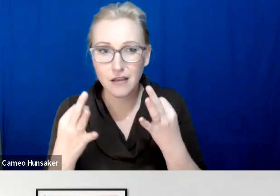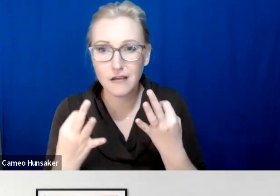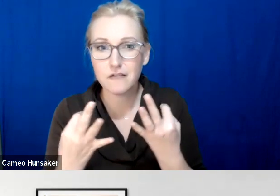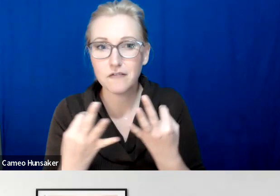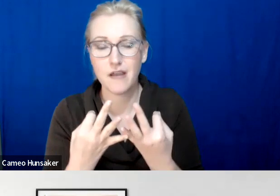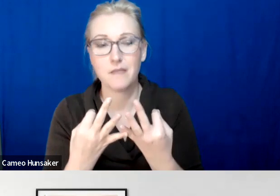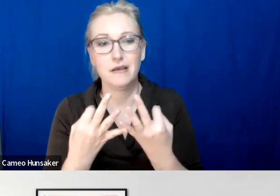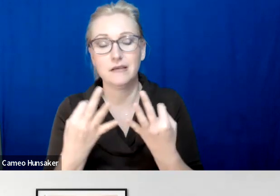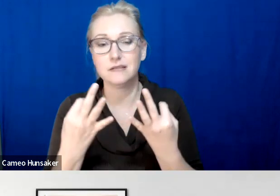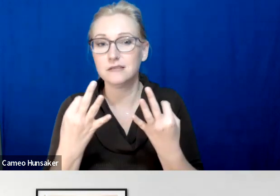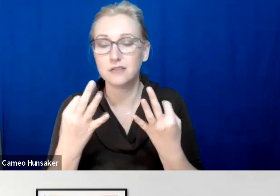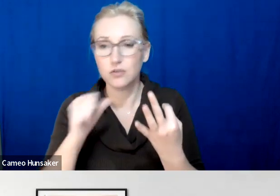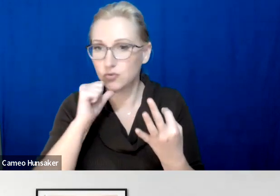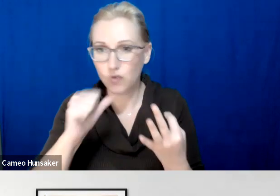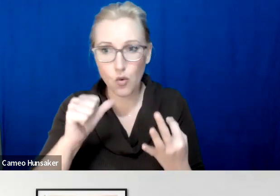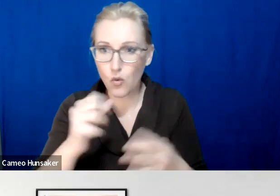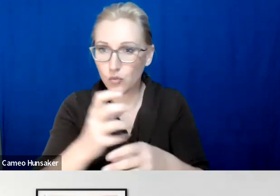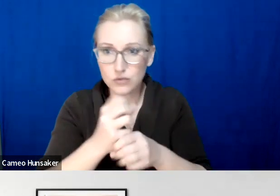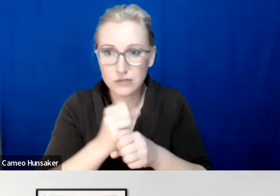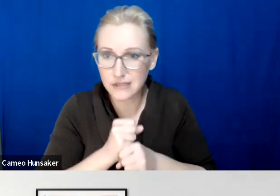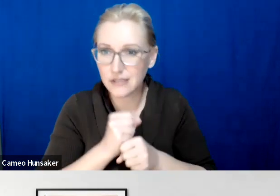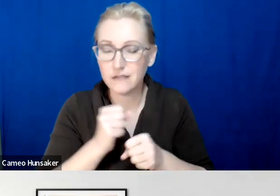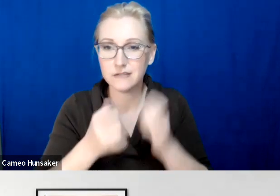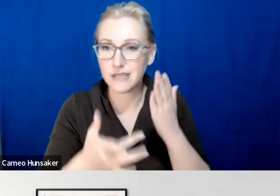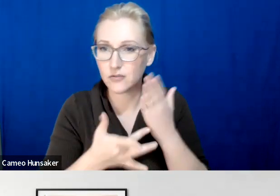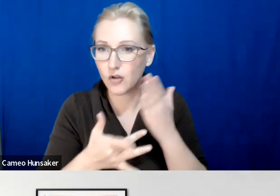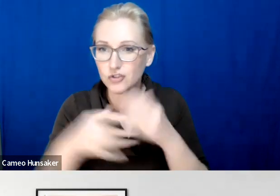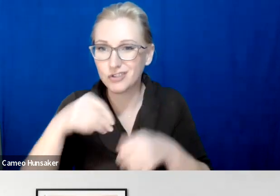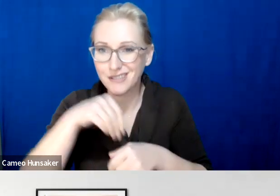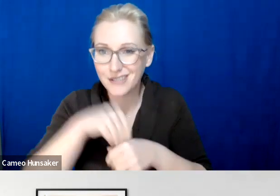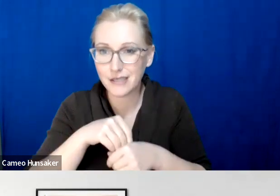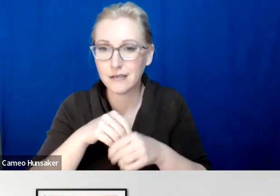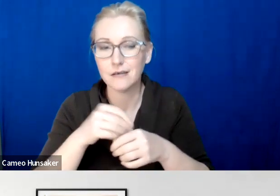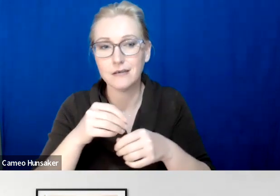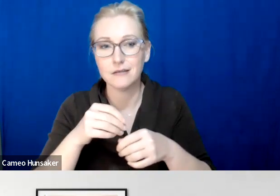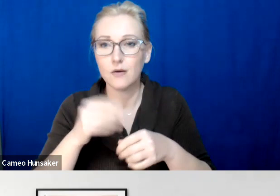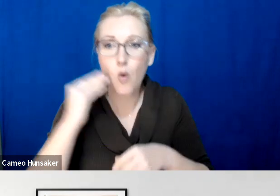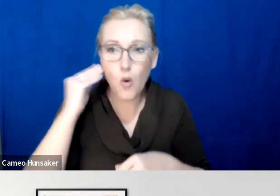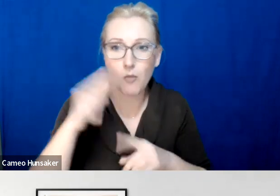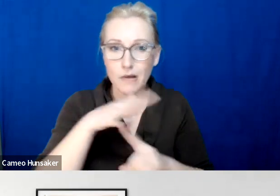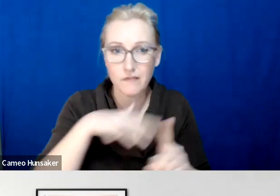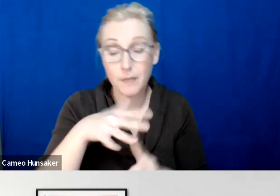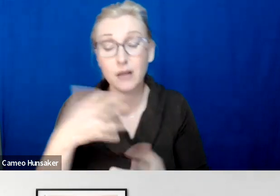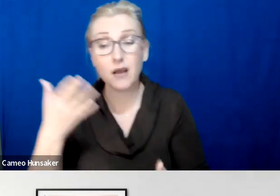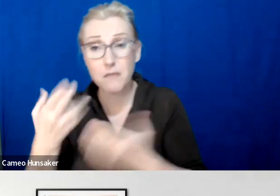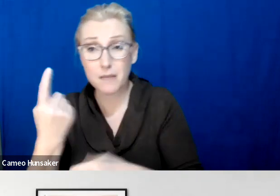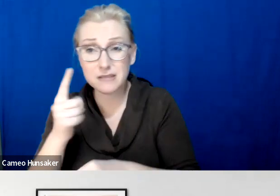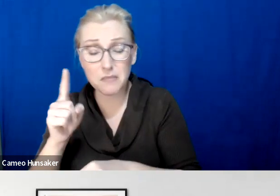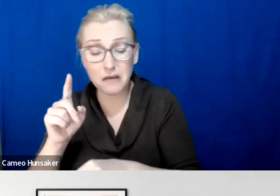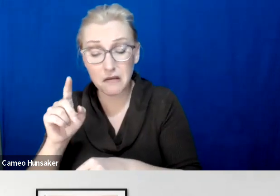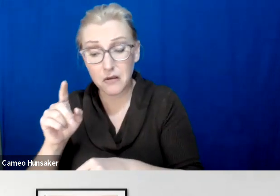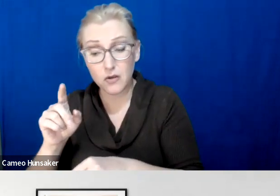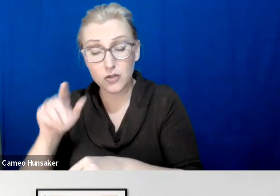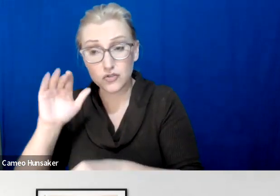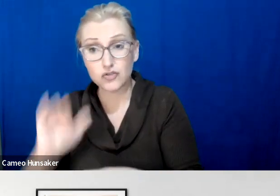environment, if they wanted to take something home that the child was utilizing in the educational setting, or they made that